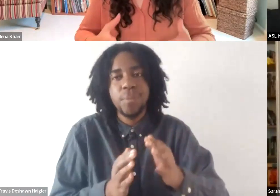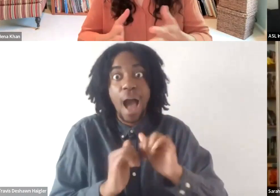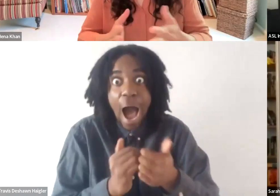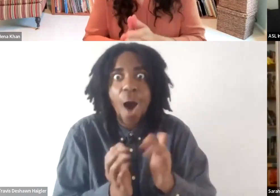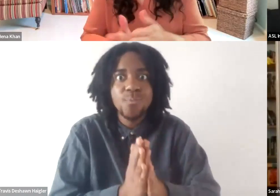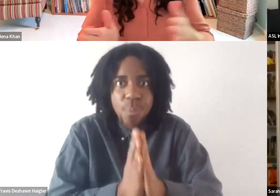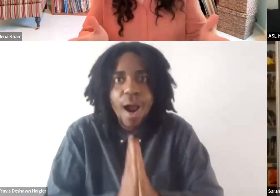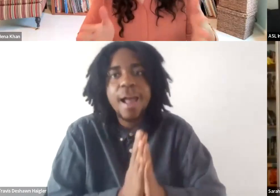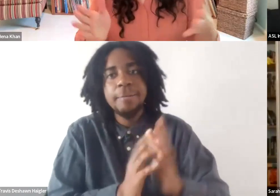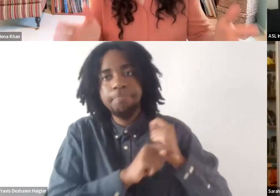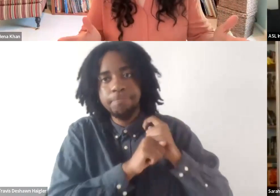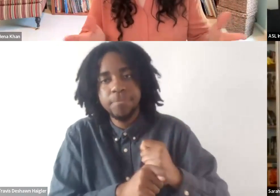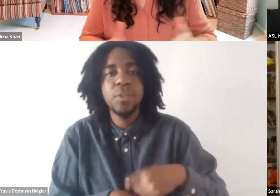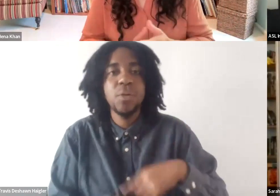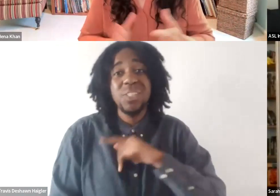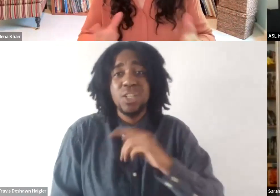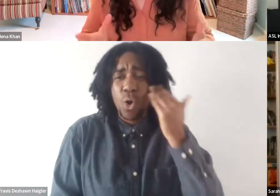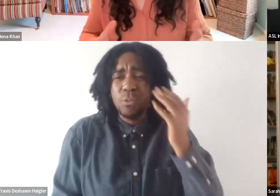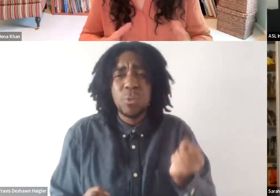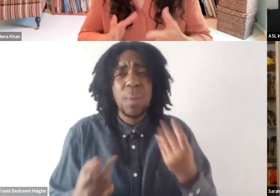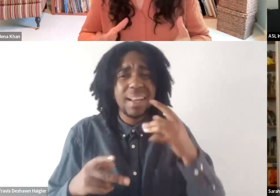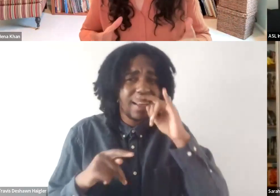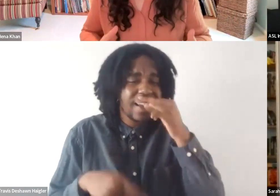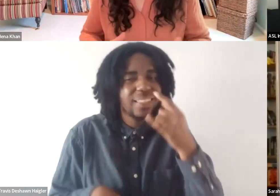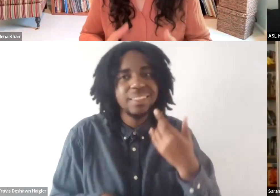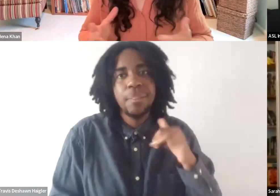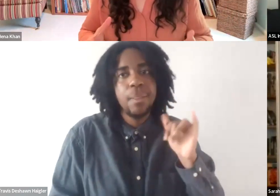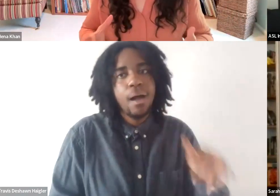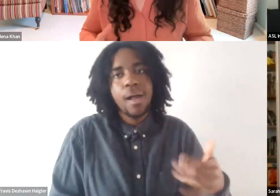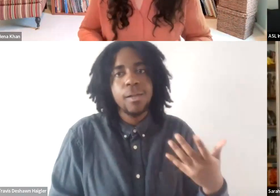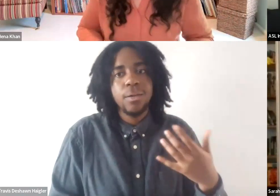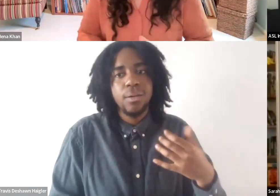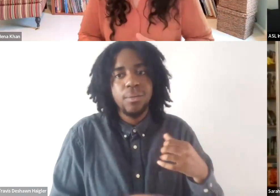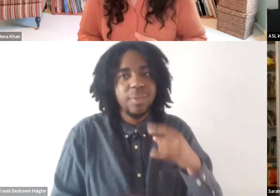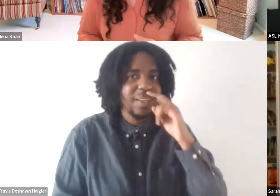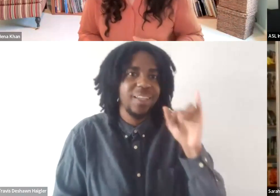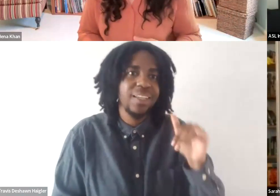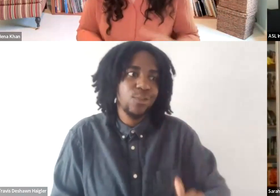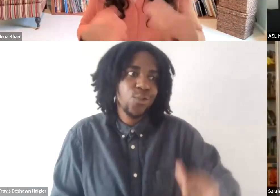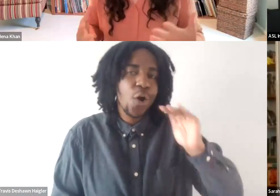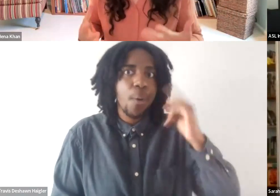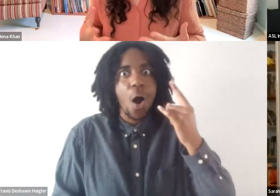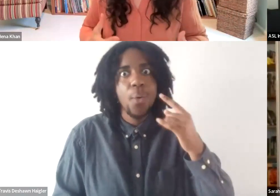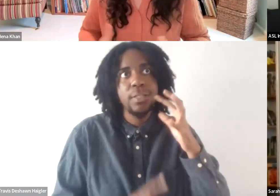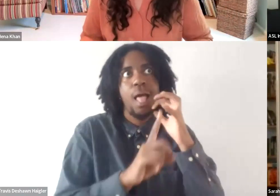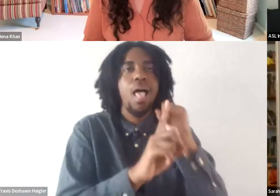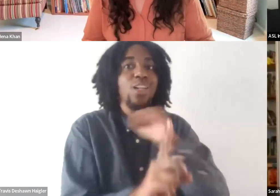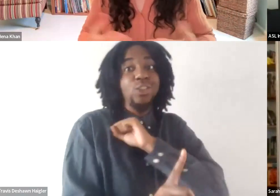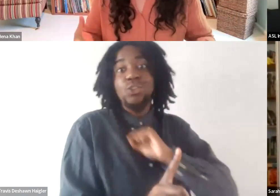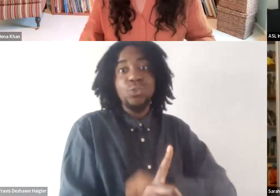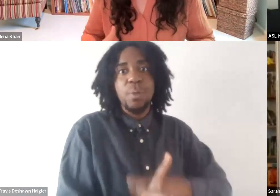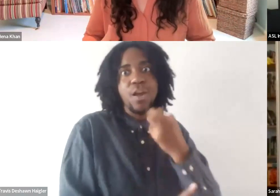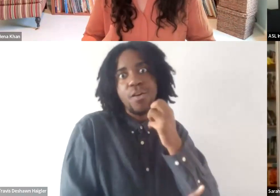feel like it's a rite of passage for so many children to go through a superhero obsessed phase, where they imagine themselves to